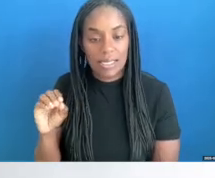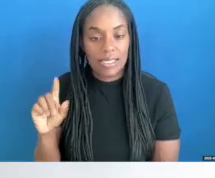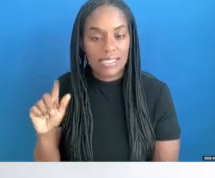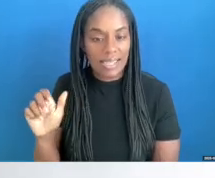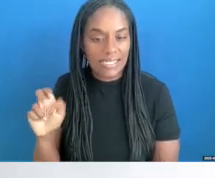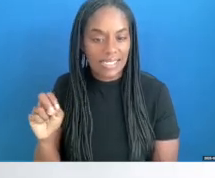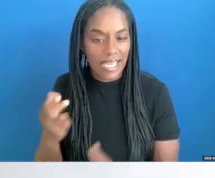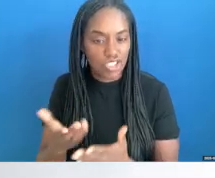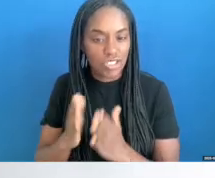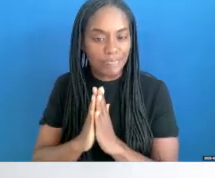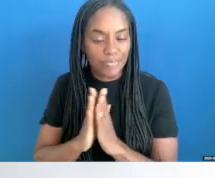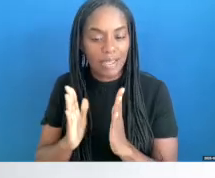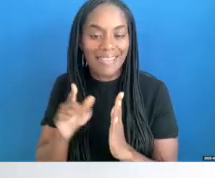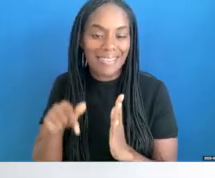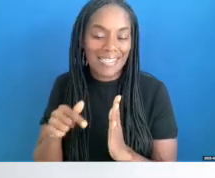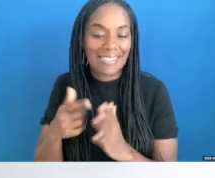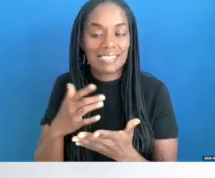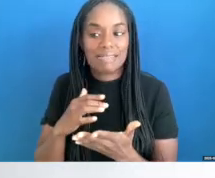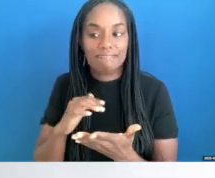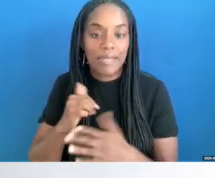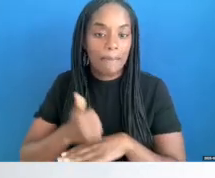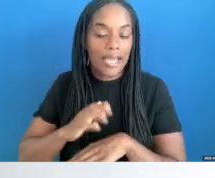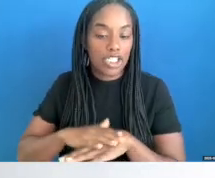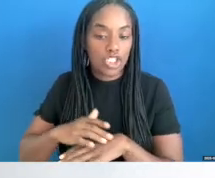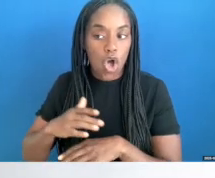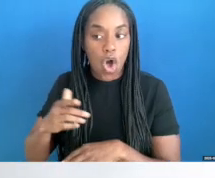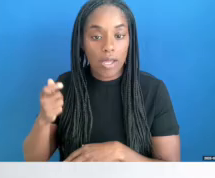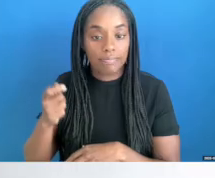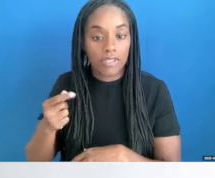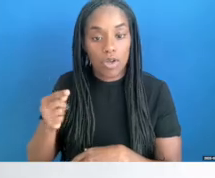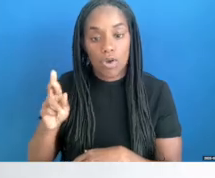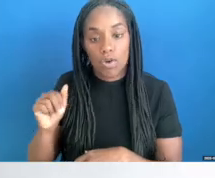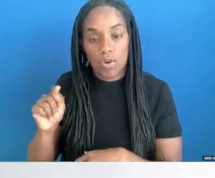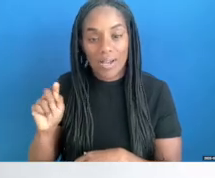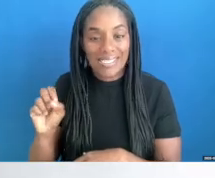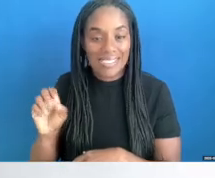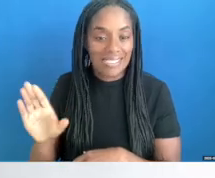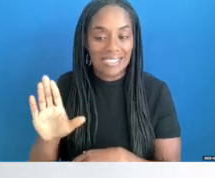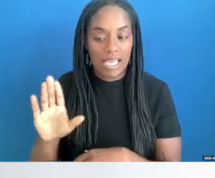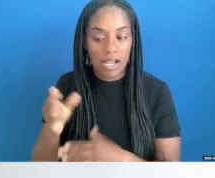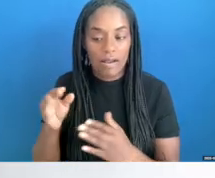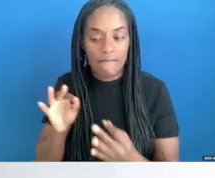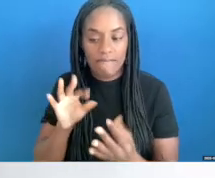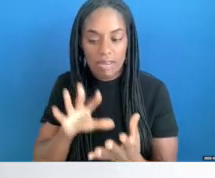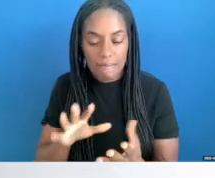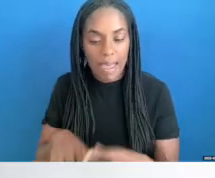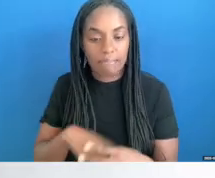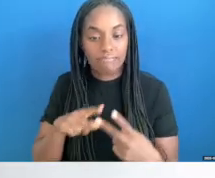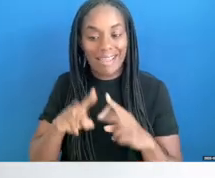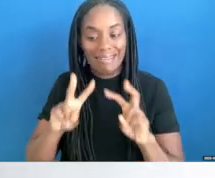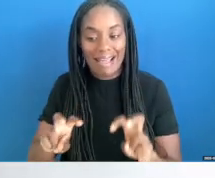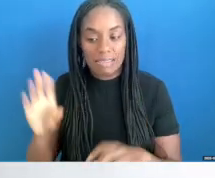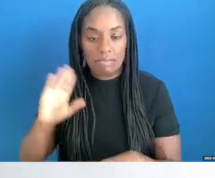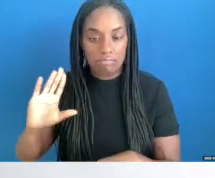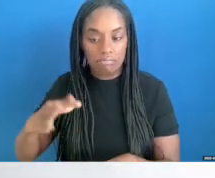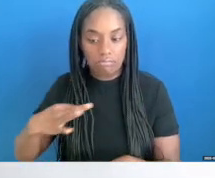again based on grantees' feedback and analysis of past applications and outreach to